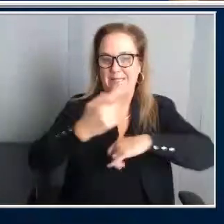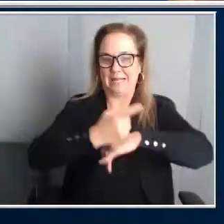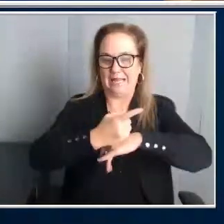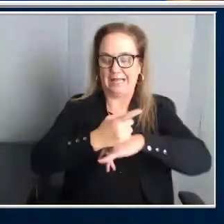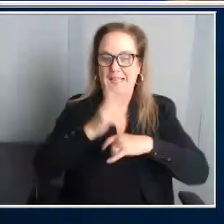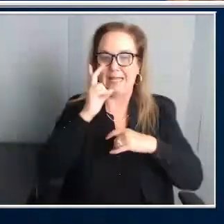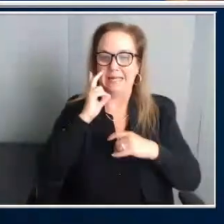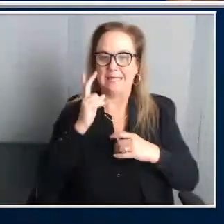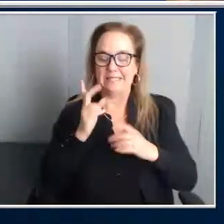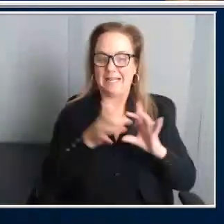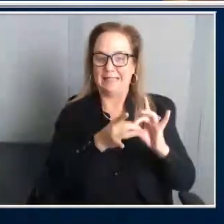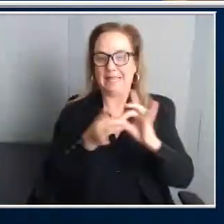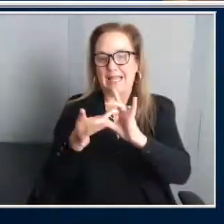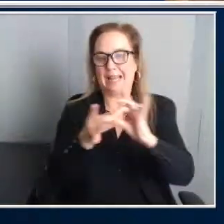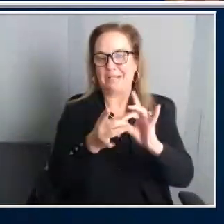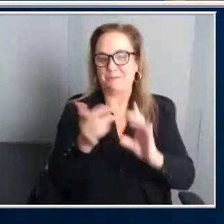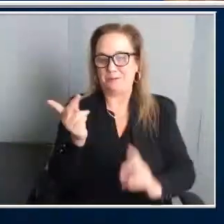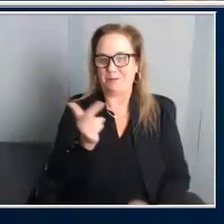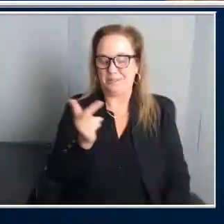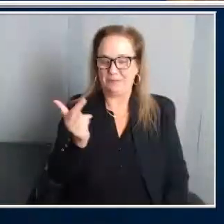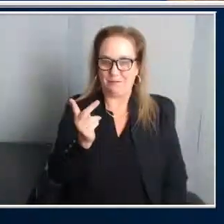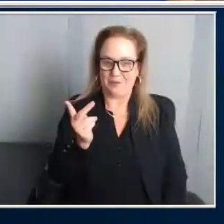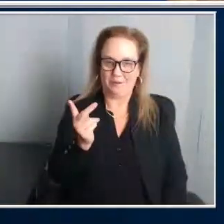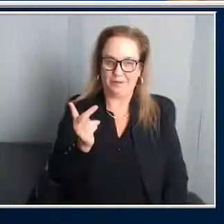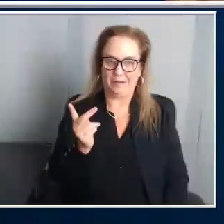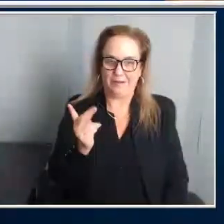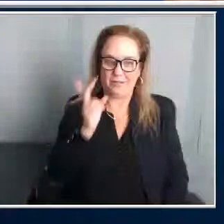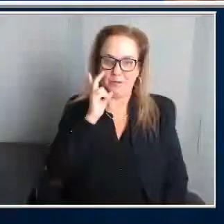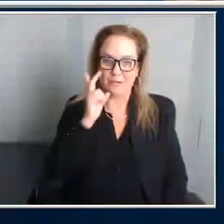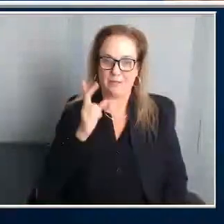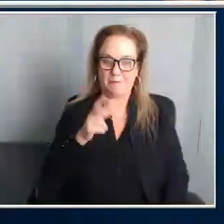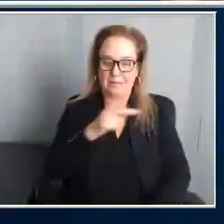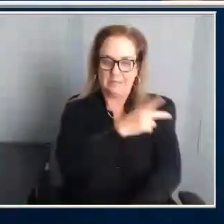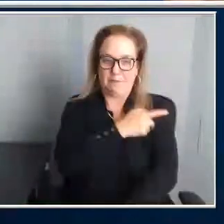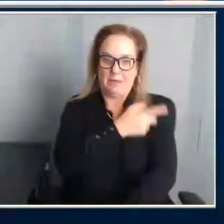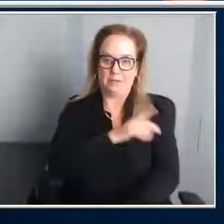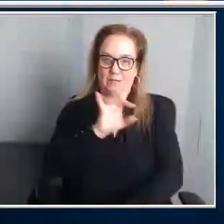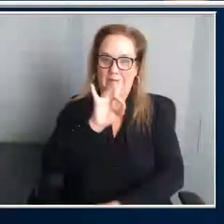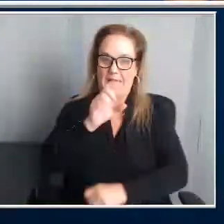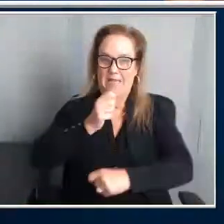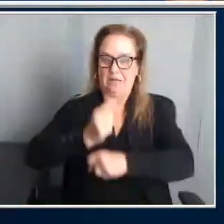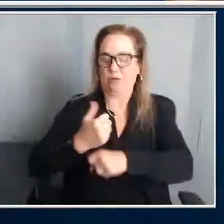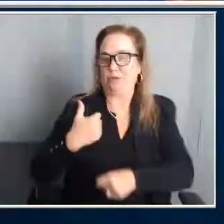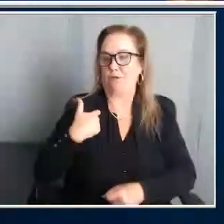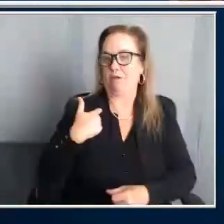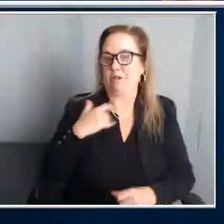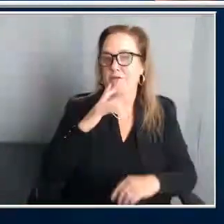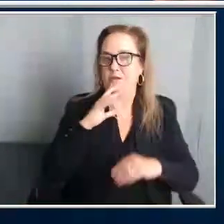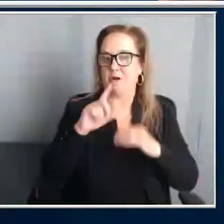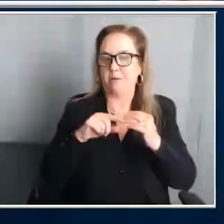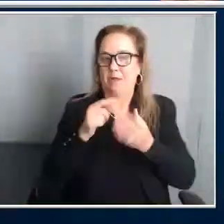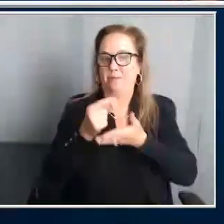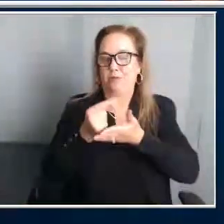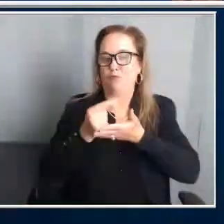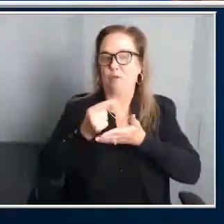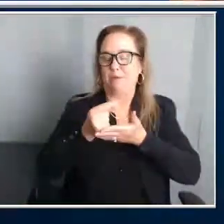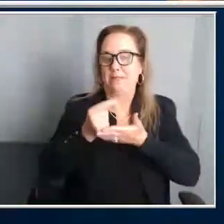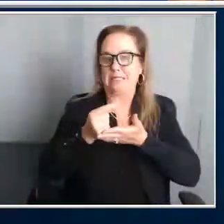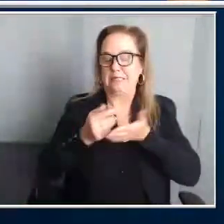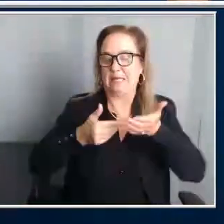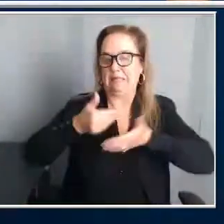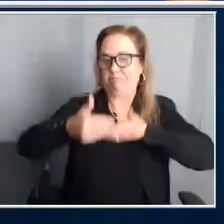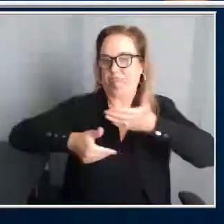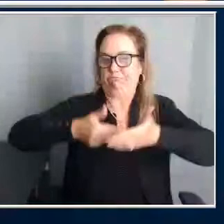the bond that you and Alex have, you first saw him as a patient 8 years ago. Can you talk us through the treatments and procedures